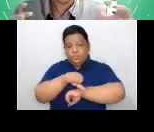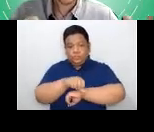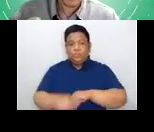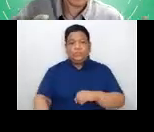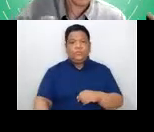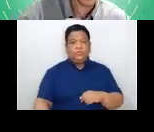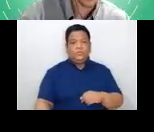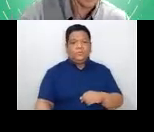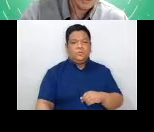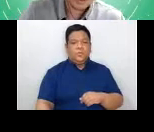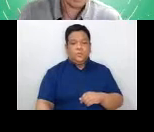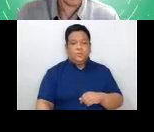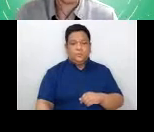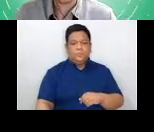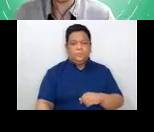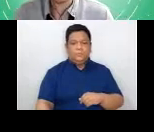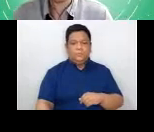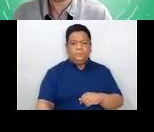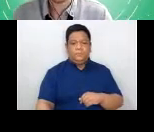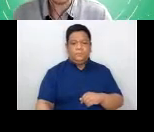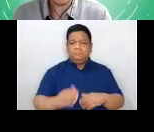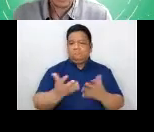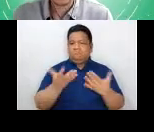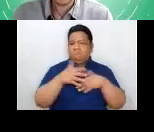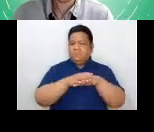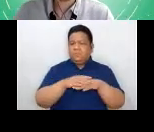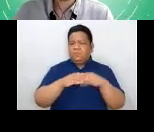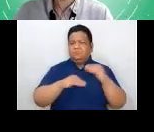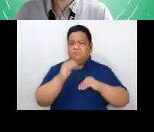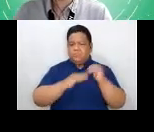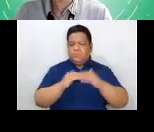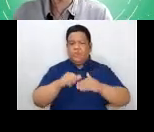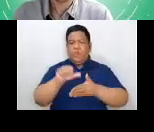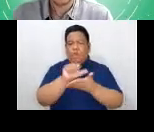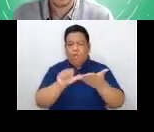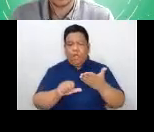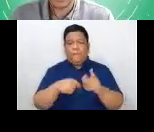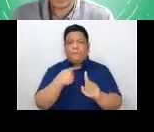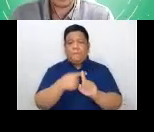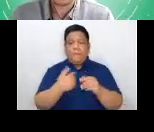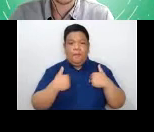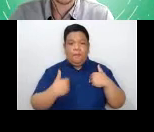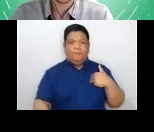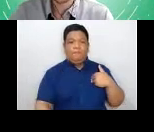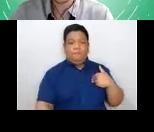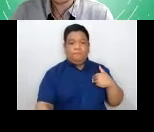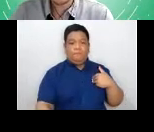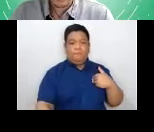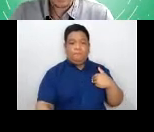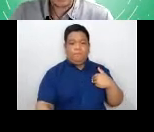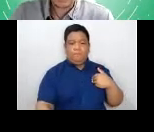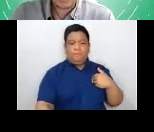a combination of structures, a combination of art with a form of construction.